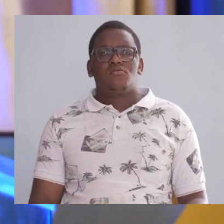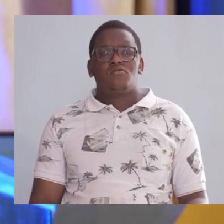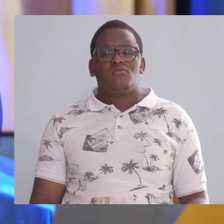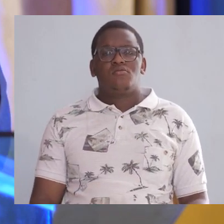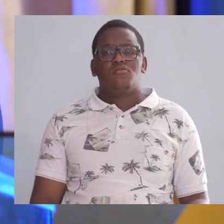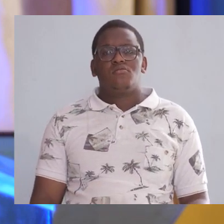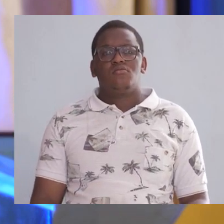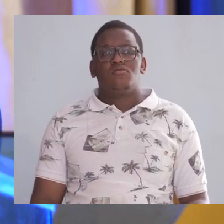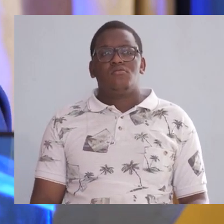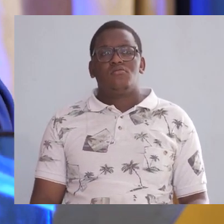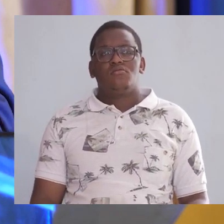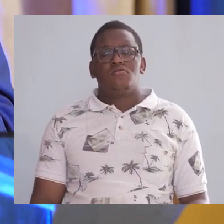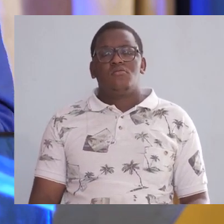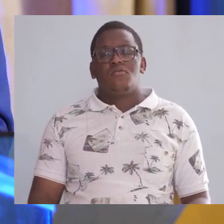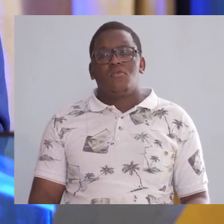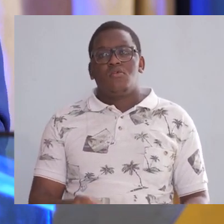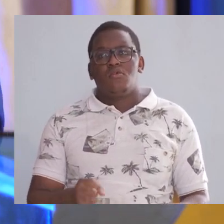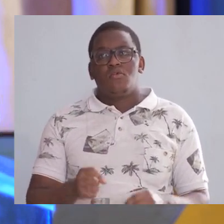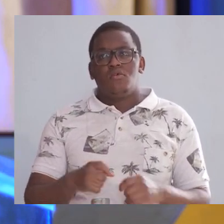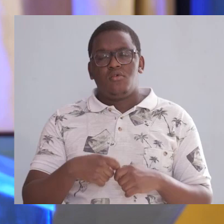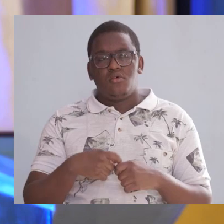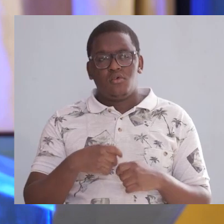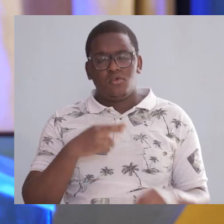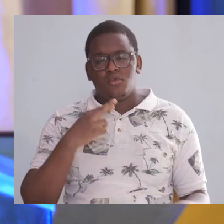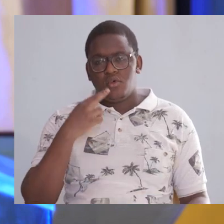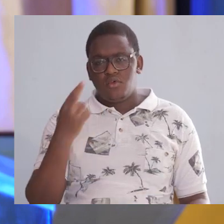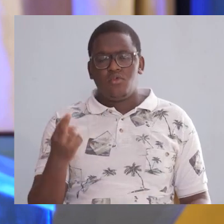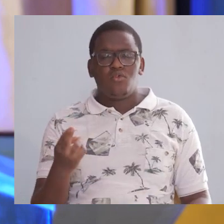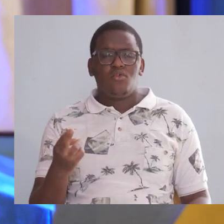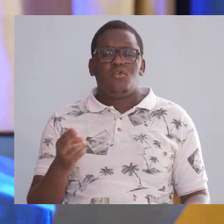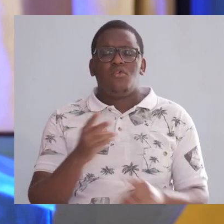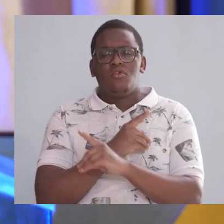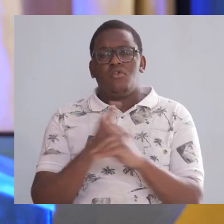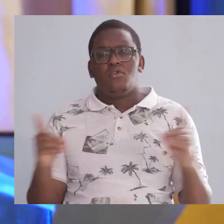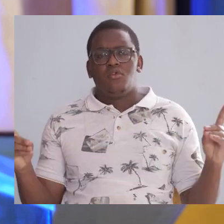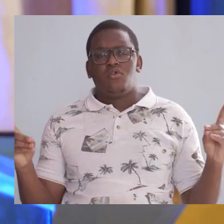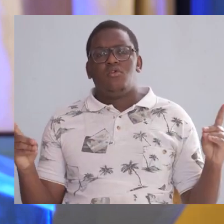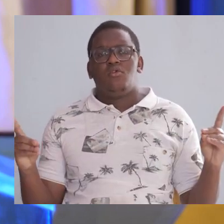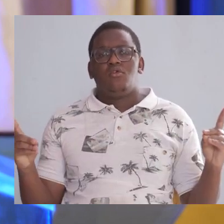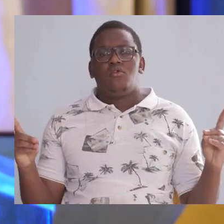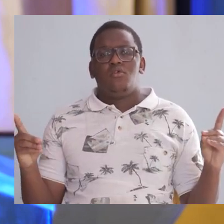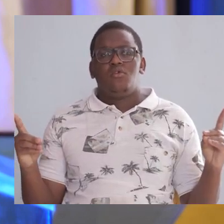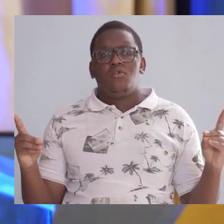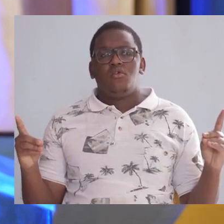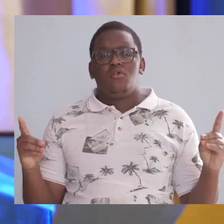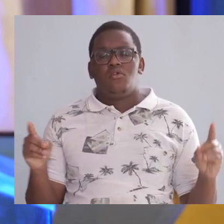And the purpose is that of bringing destruction upon that individual and his family.